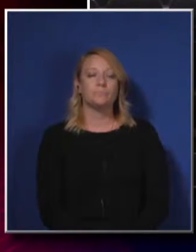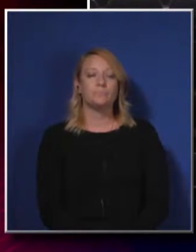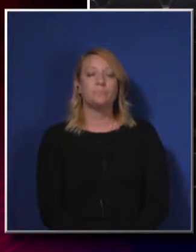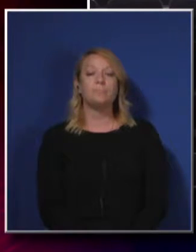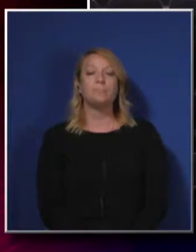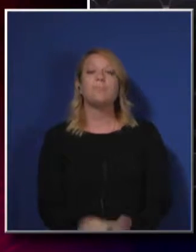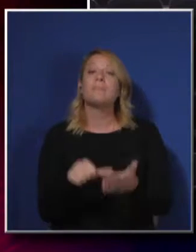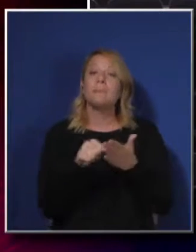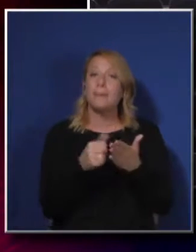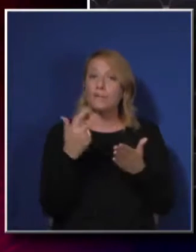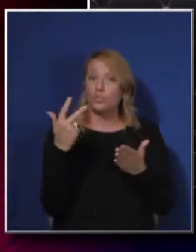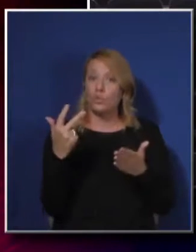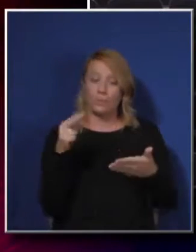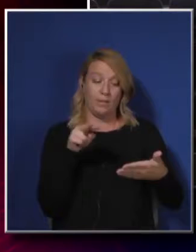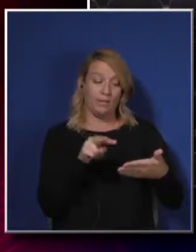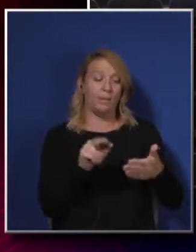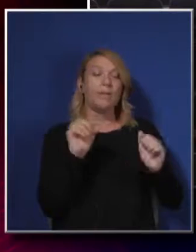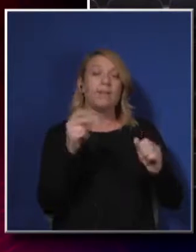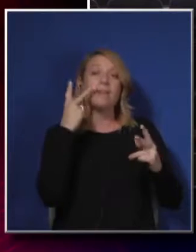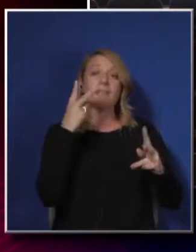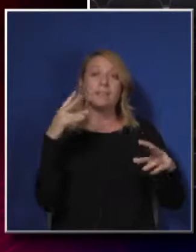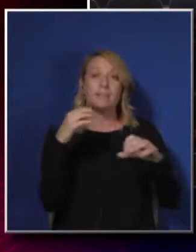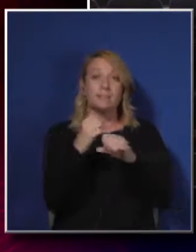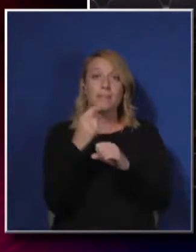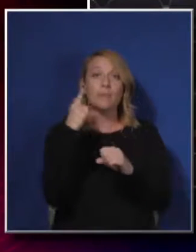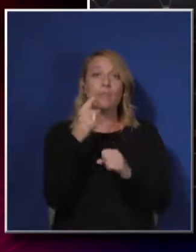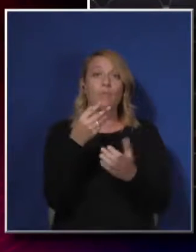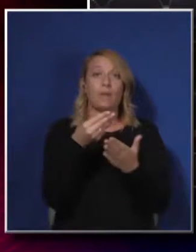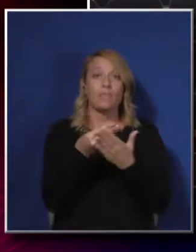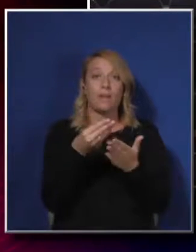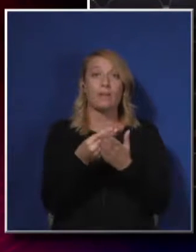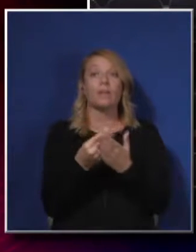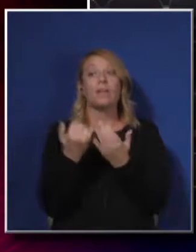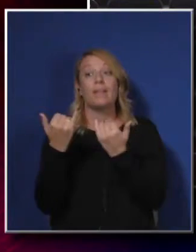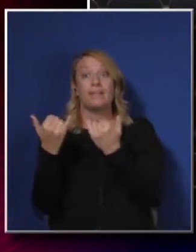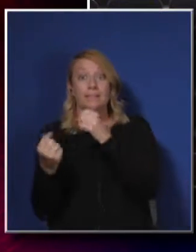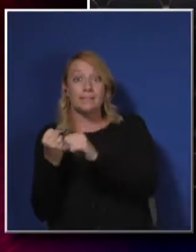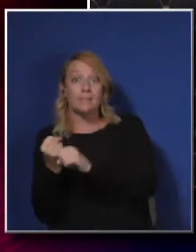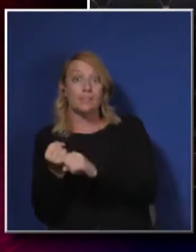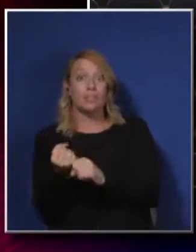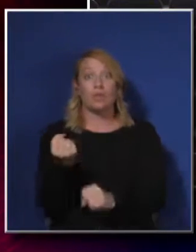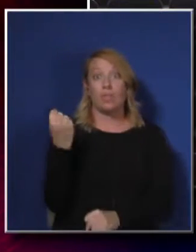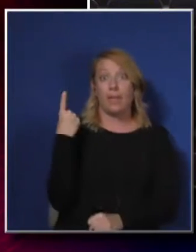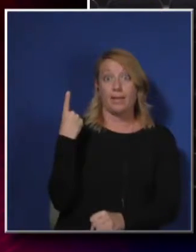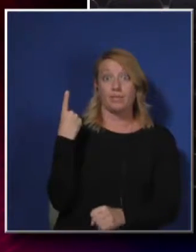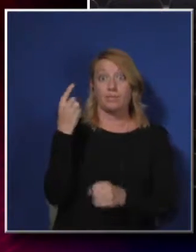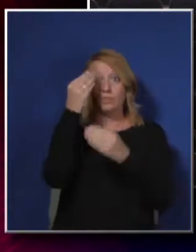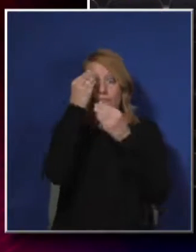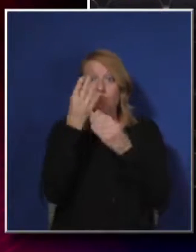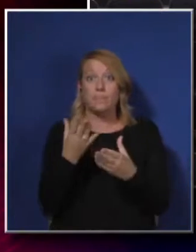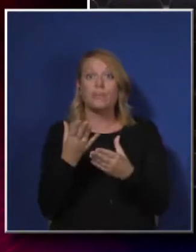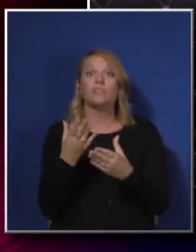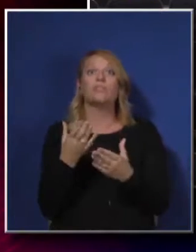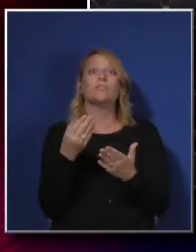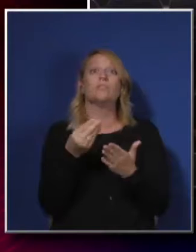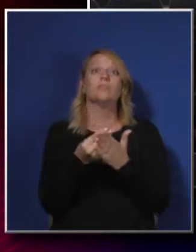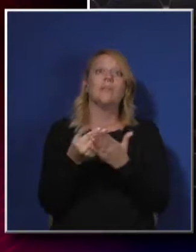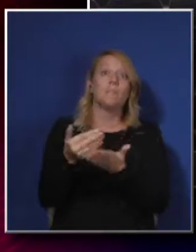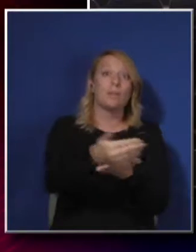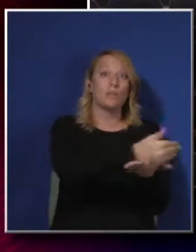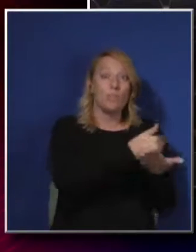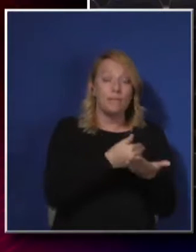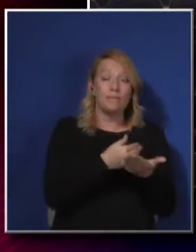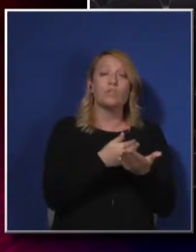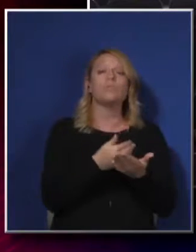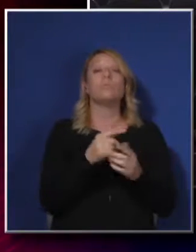Beginning on page 3, you'll see the financial summary comparing current year to prior year data, showing the revenues and